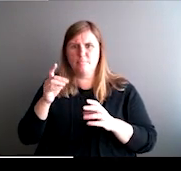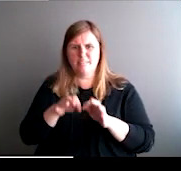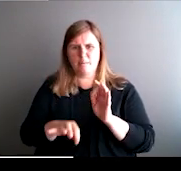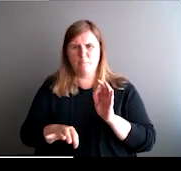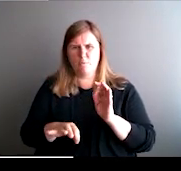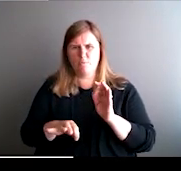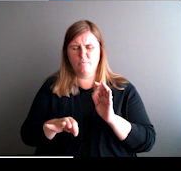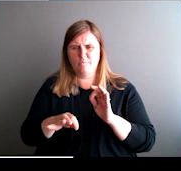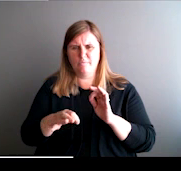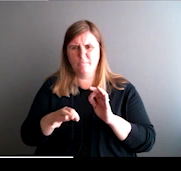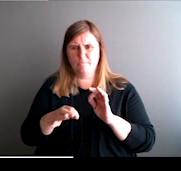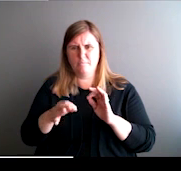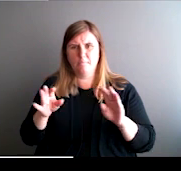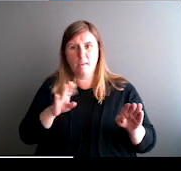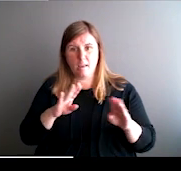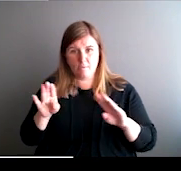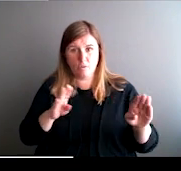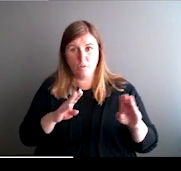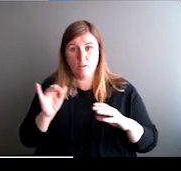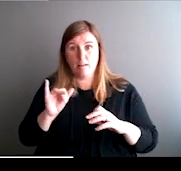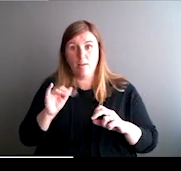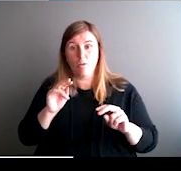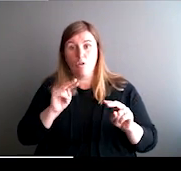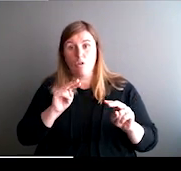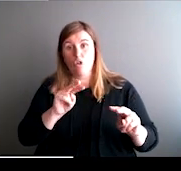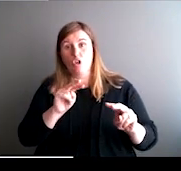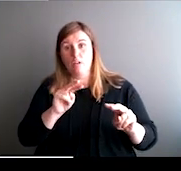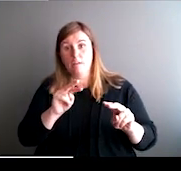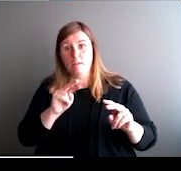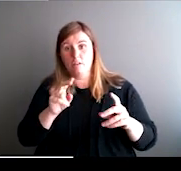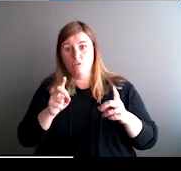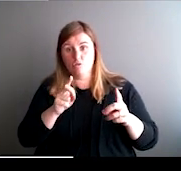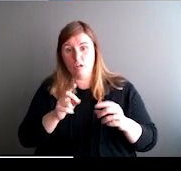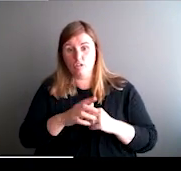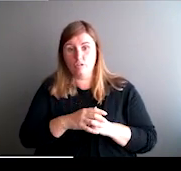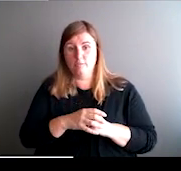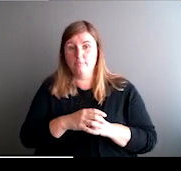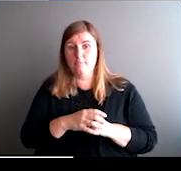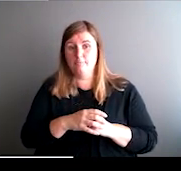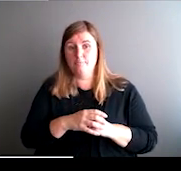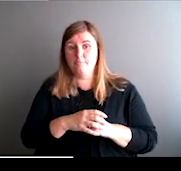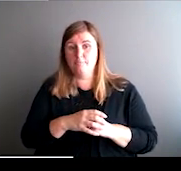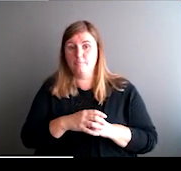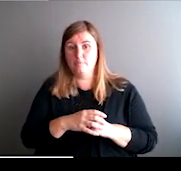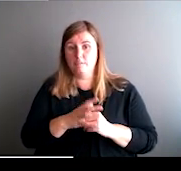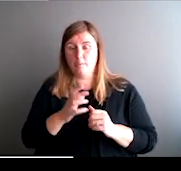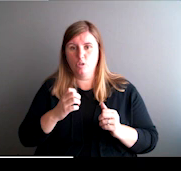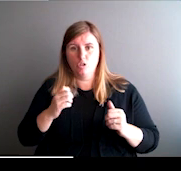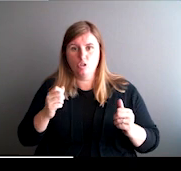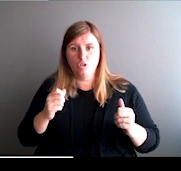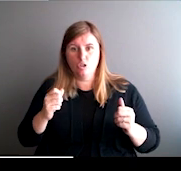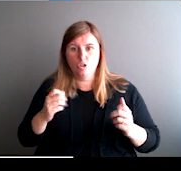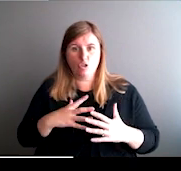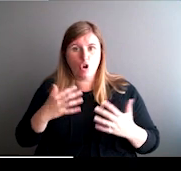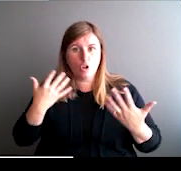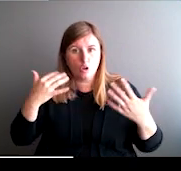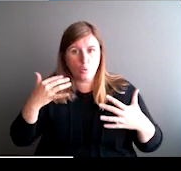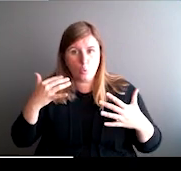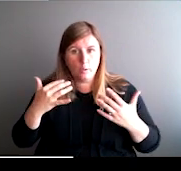simple behaviors, such as looking in the direction. Something startling, a startling